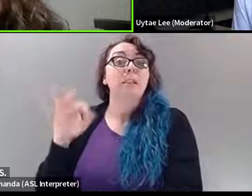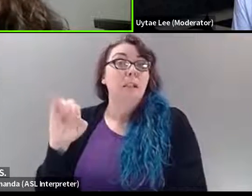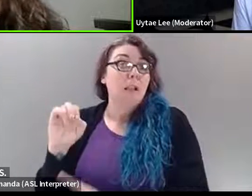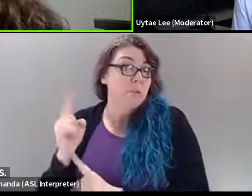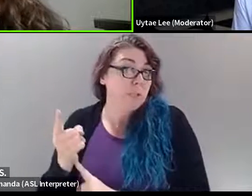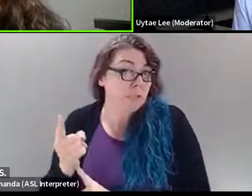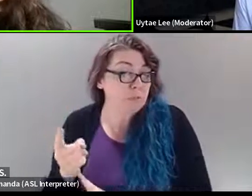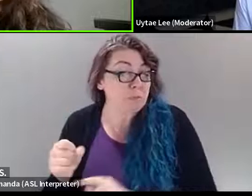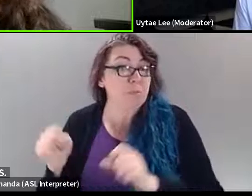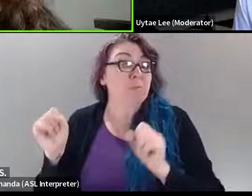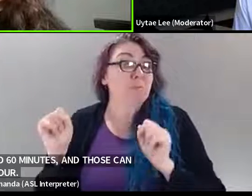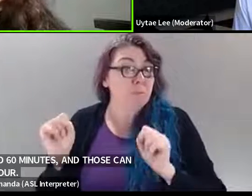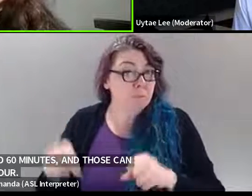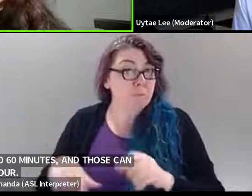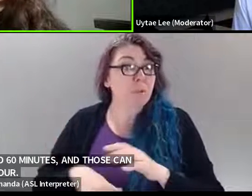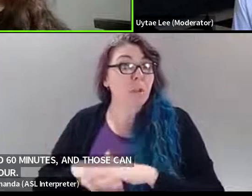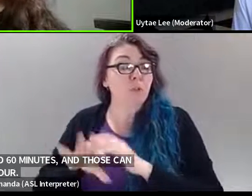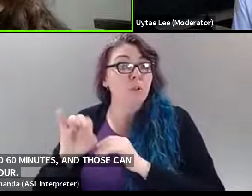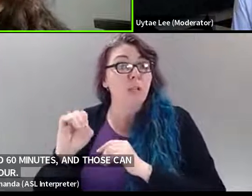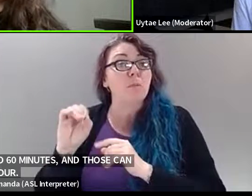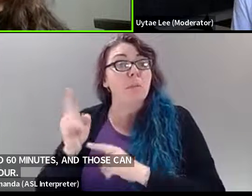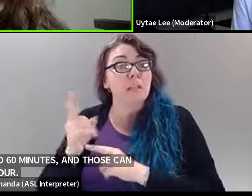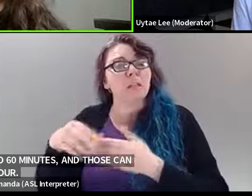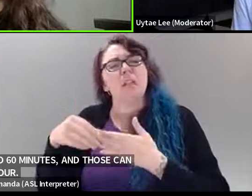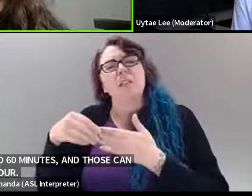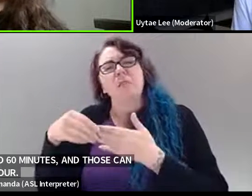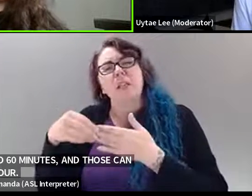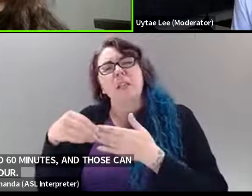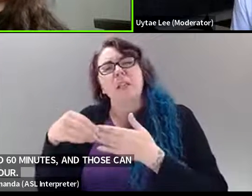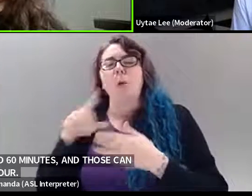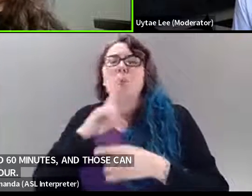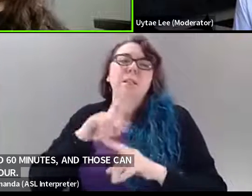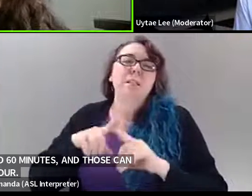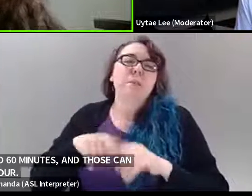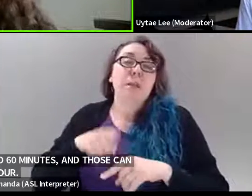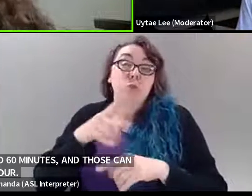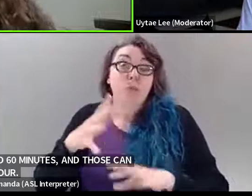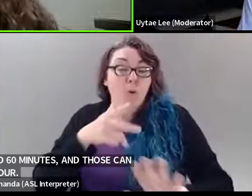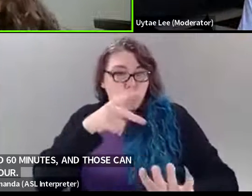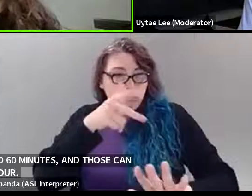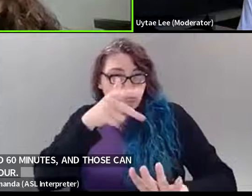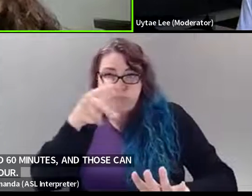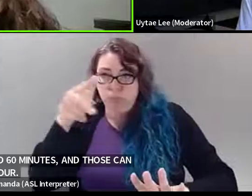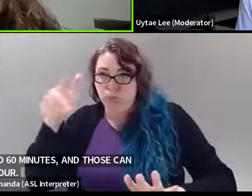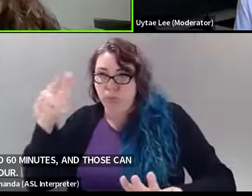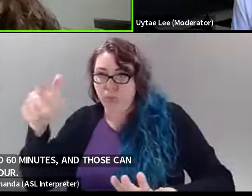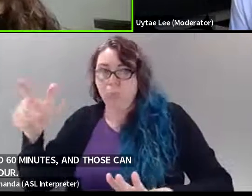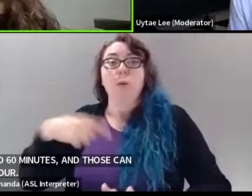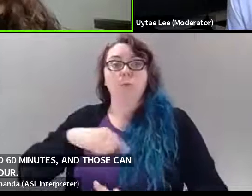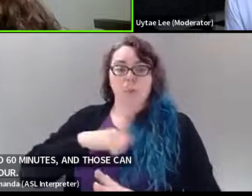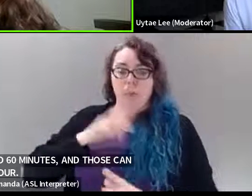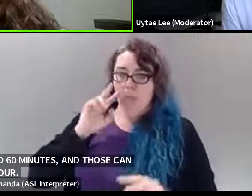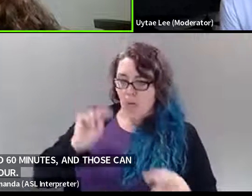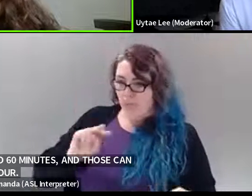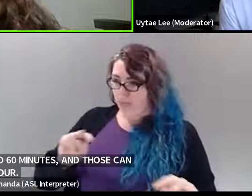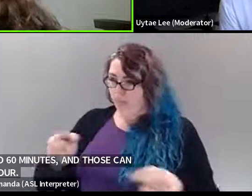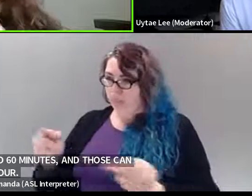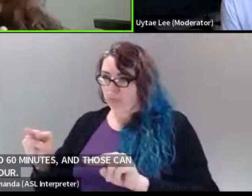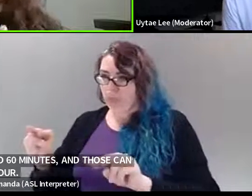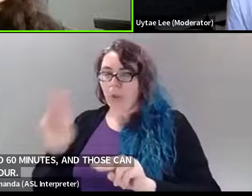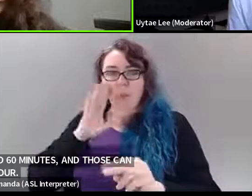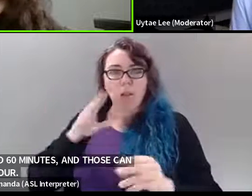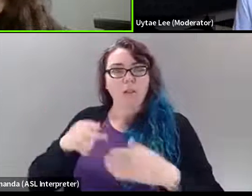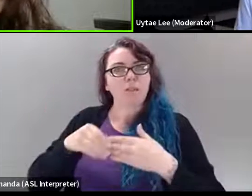on the footage that you come back with. We ultimately just want to make the best version of your film. And so there's a level of flexibility in terms